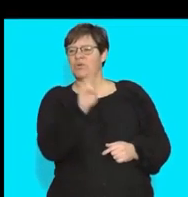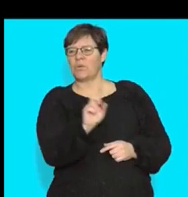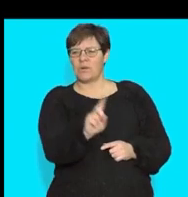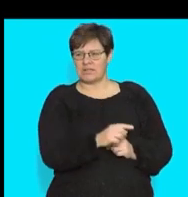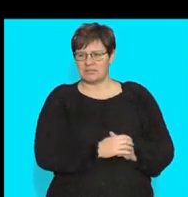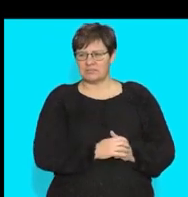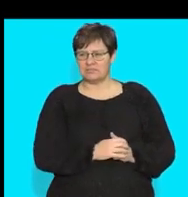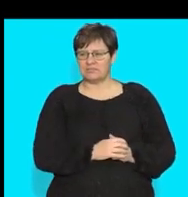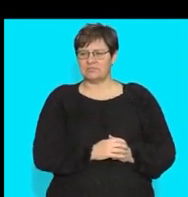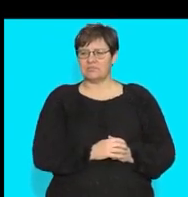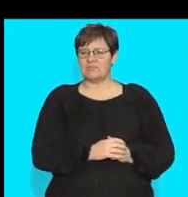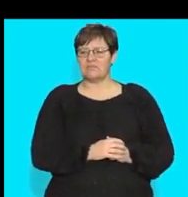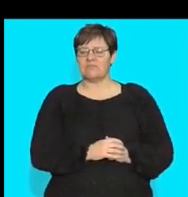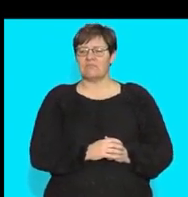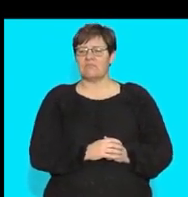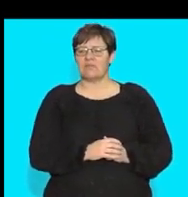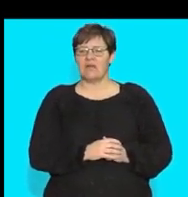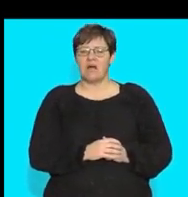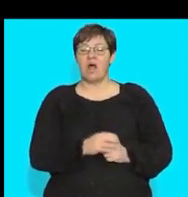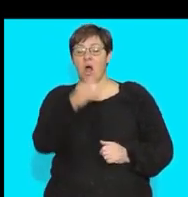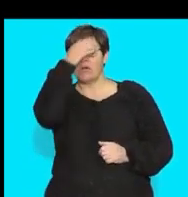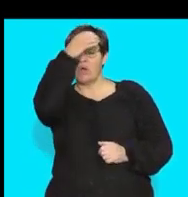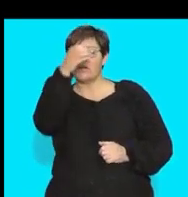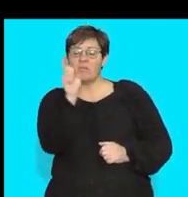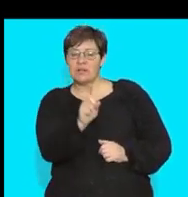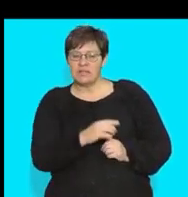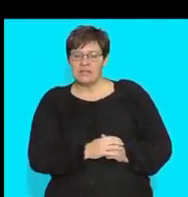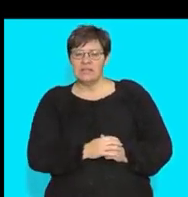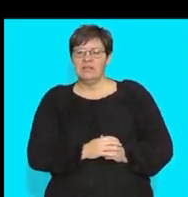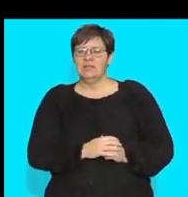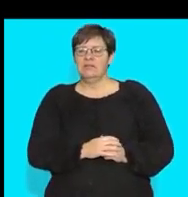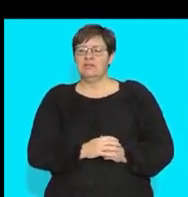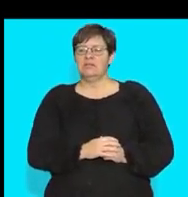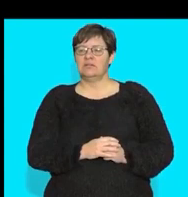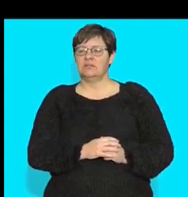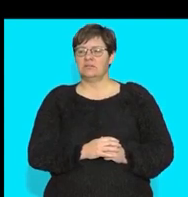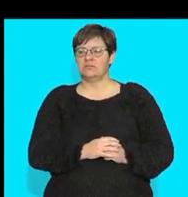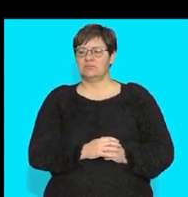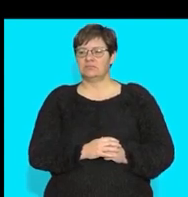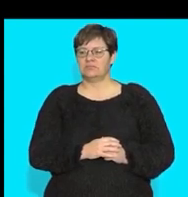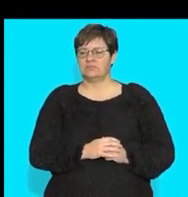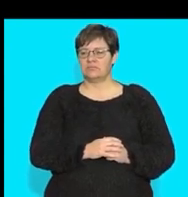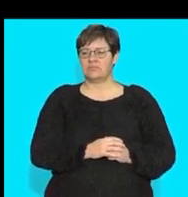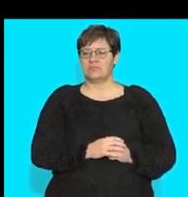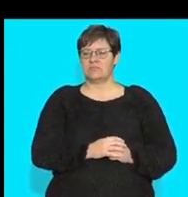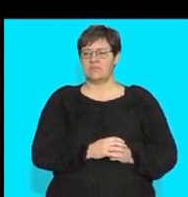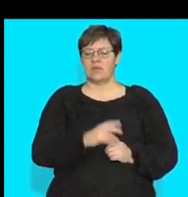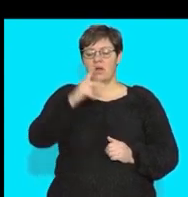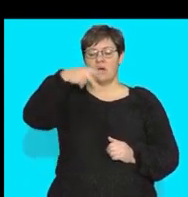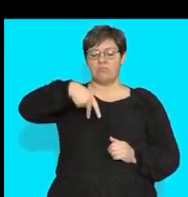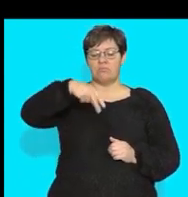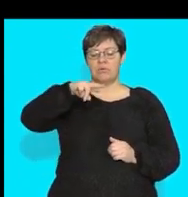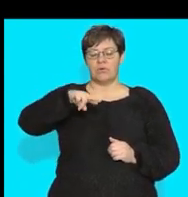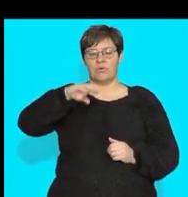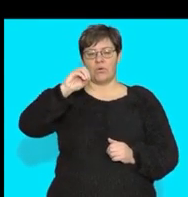at last time when we looked at this whole concept of what a prokaryotic and